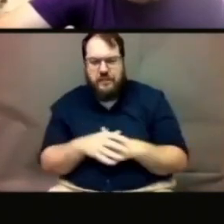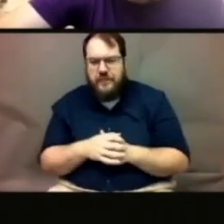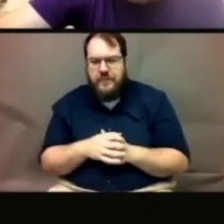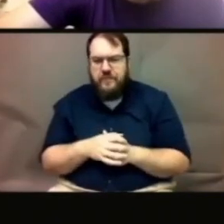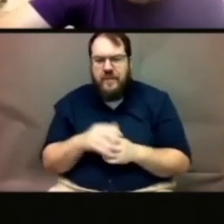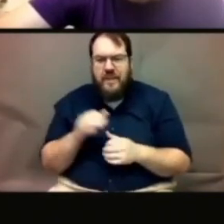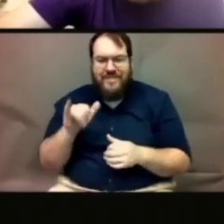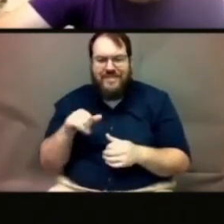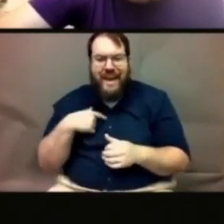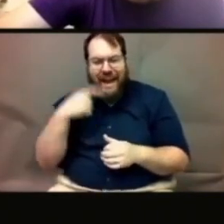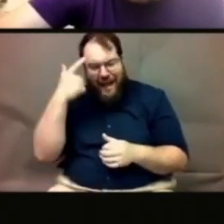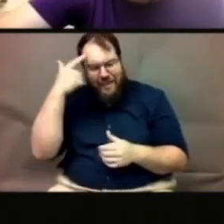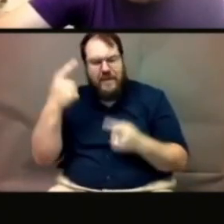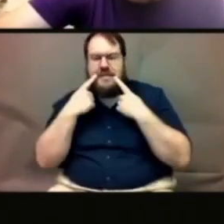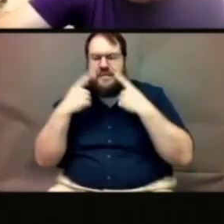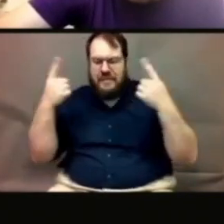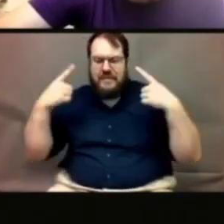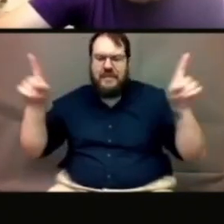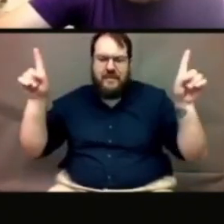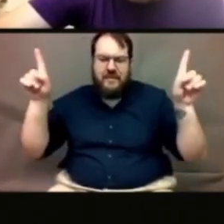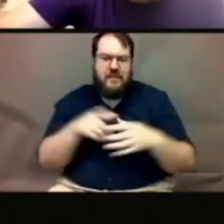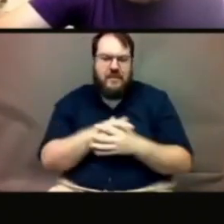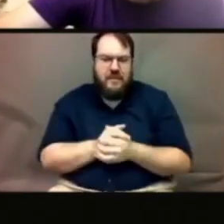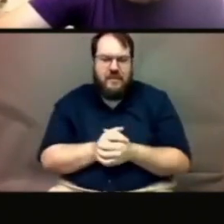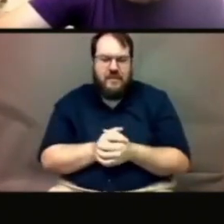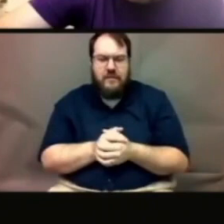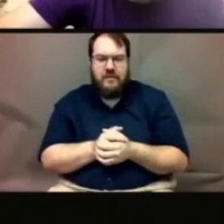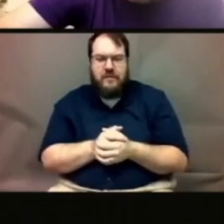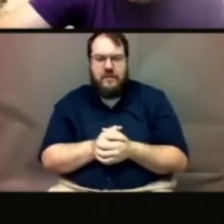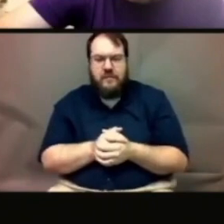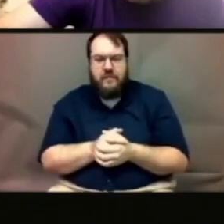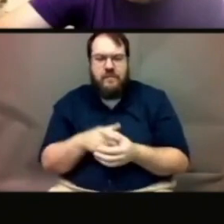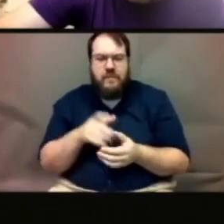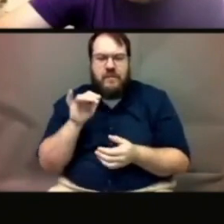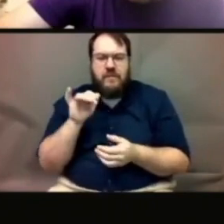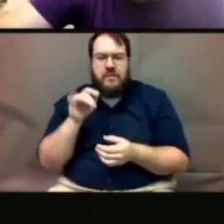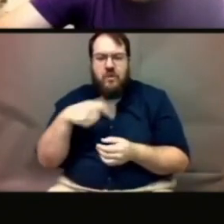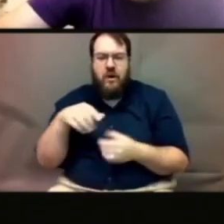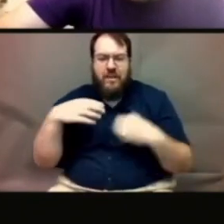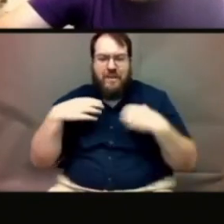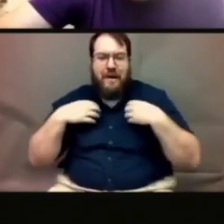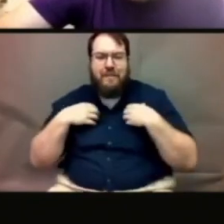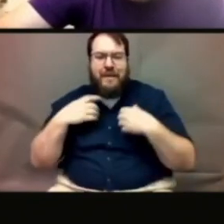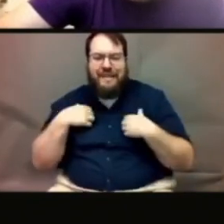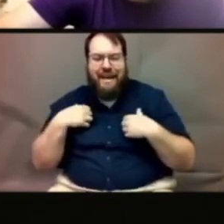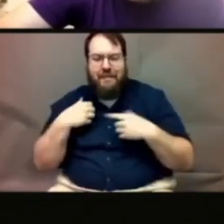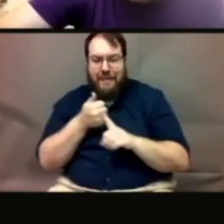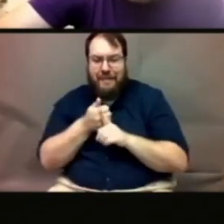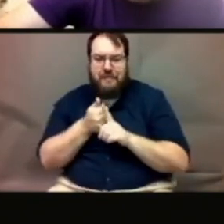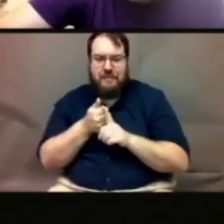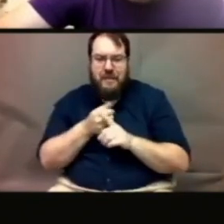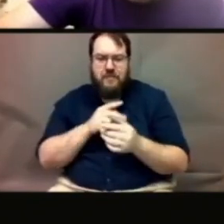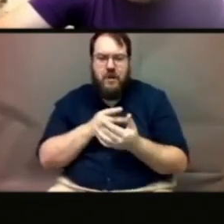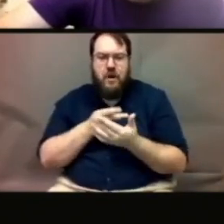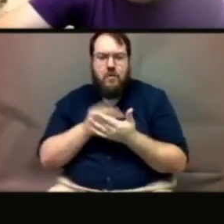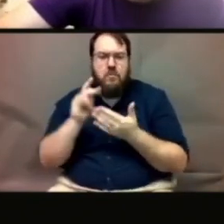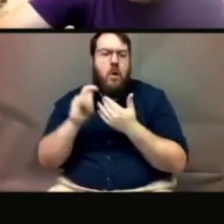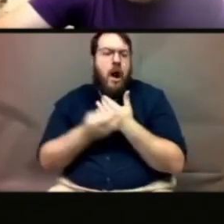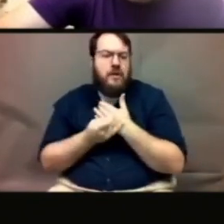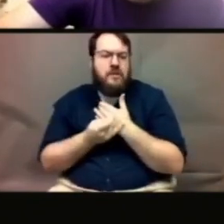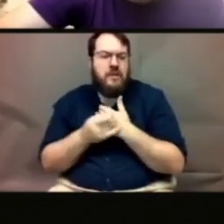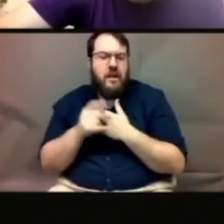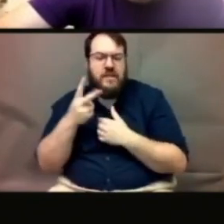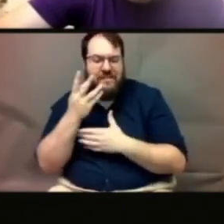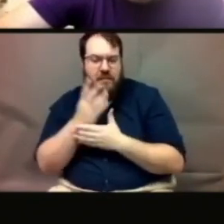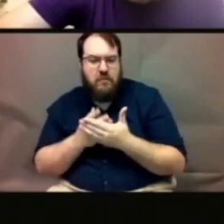really successful. And then the backpacks all have their own new projects, and underneath them is the second half. So I used to always say